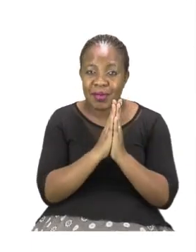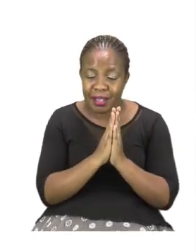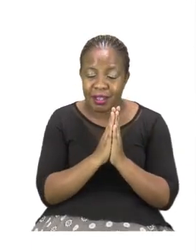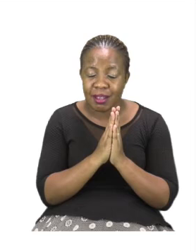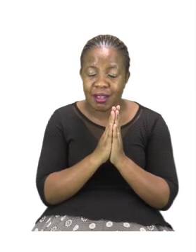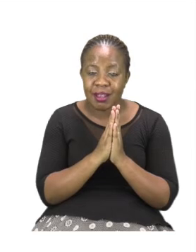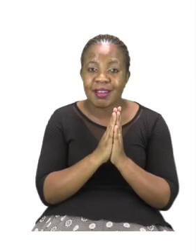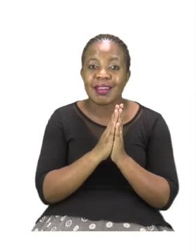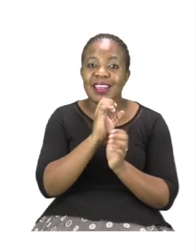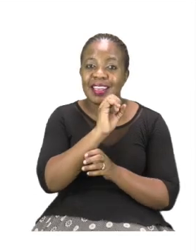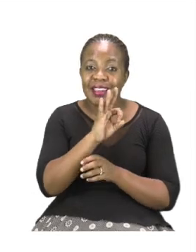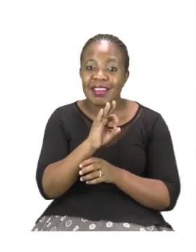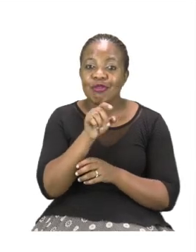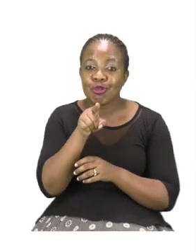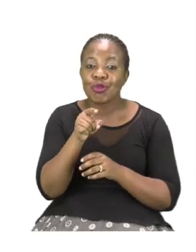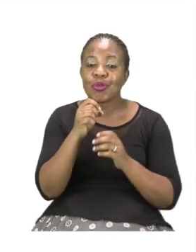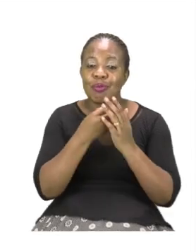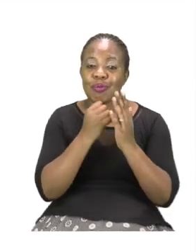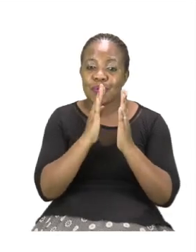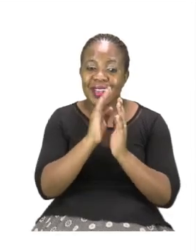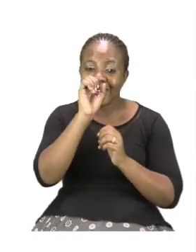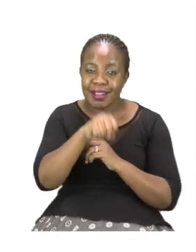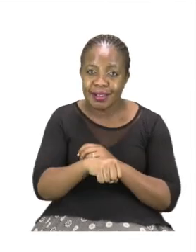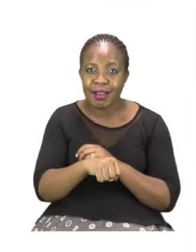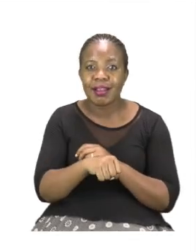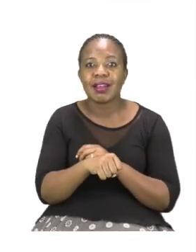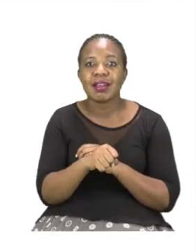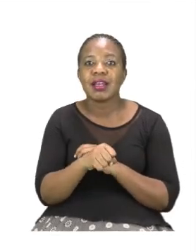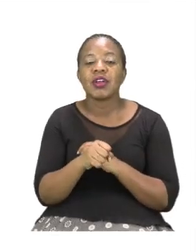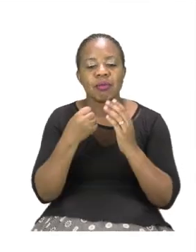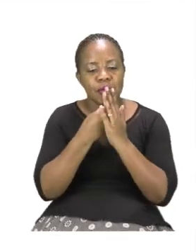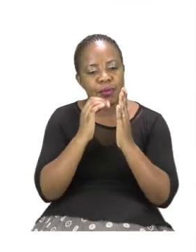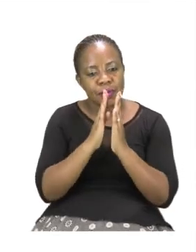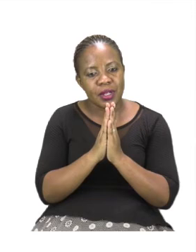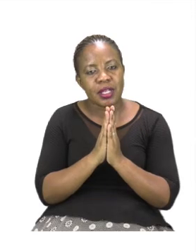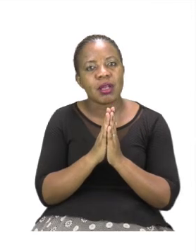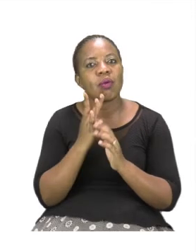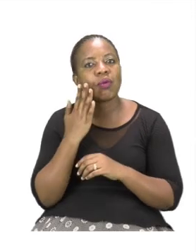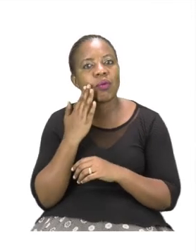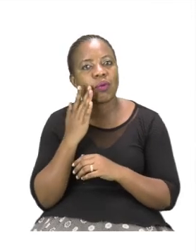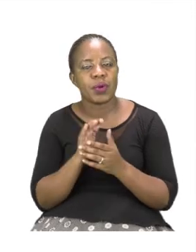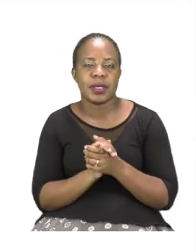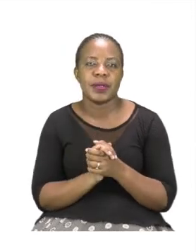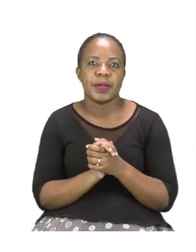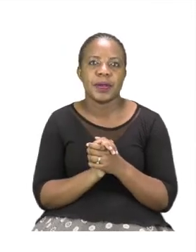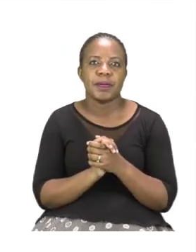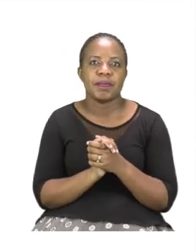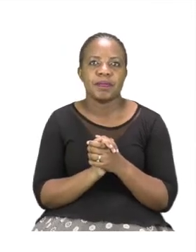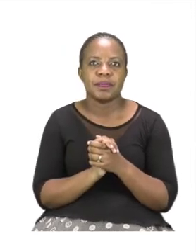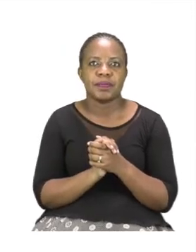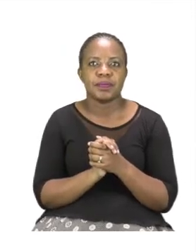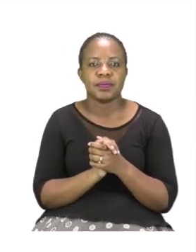this last one, you are going to have to decide by yourself after reading the story